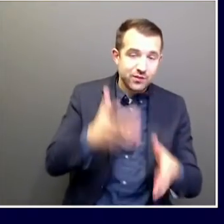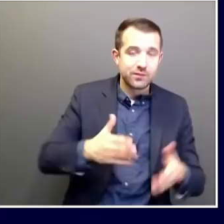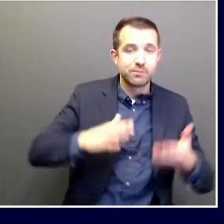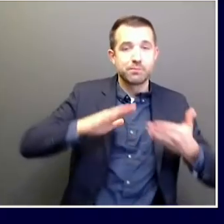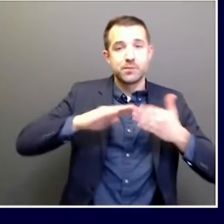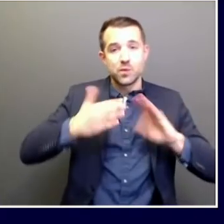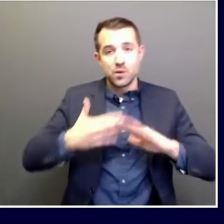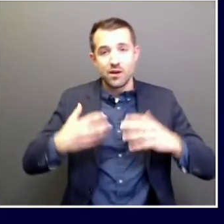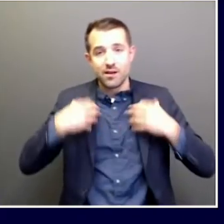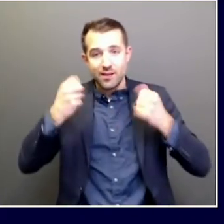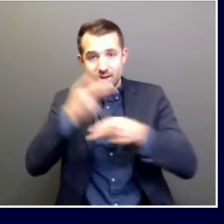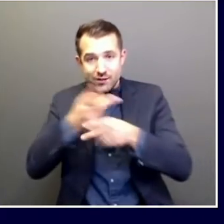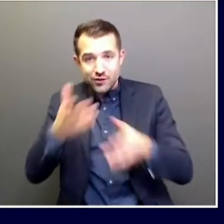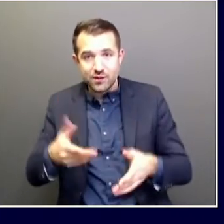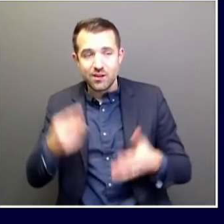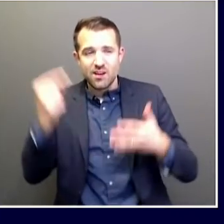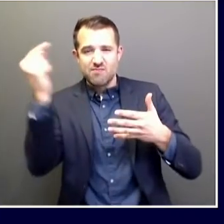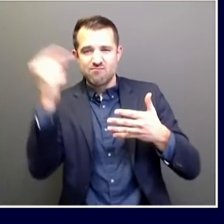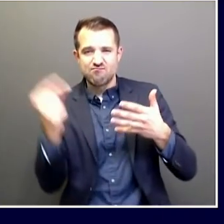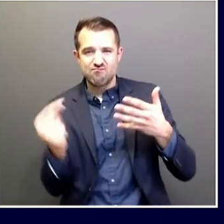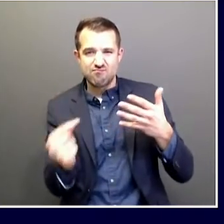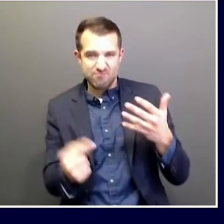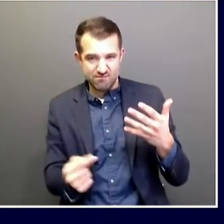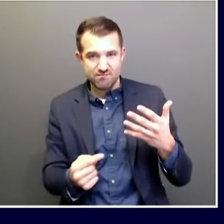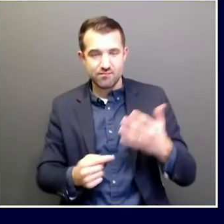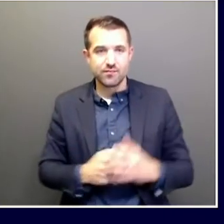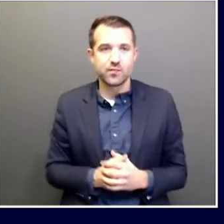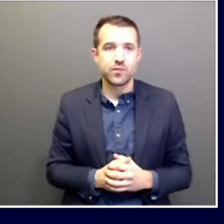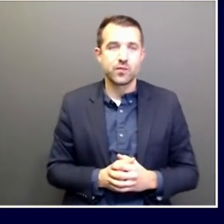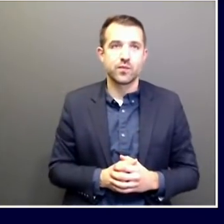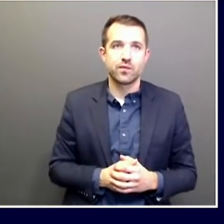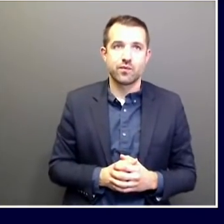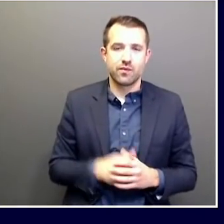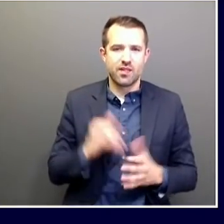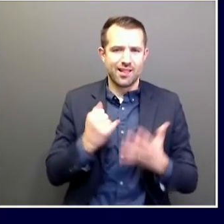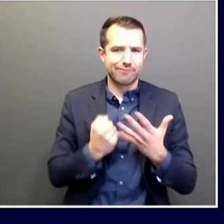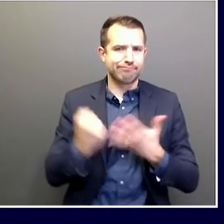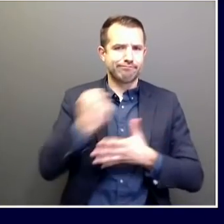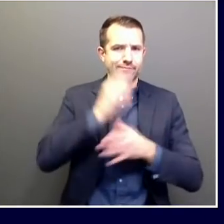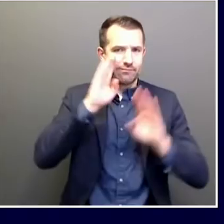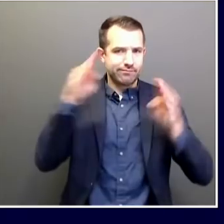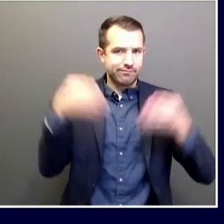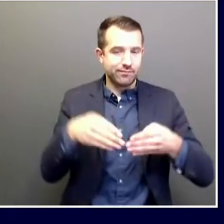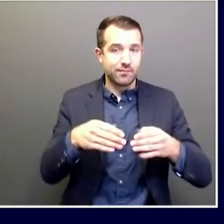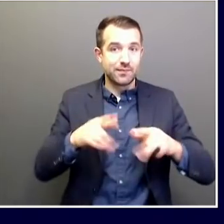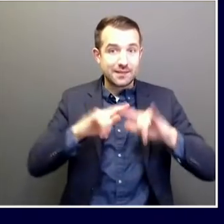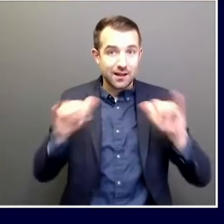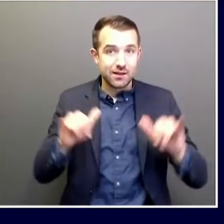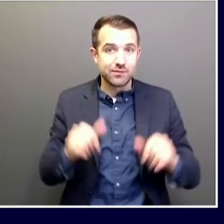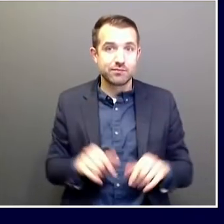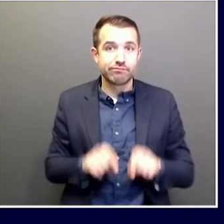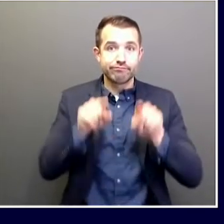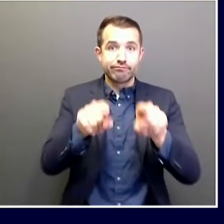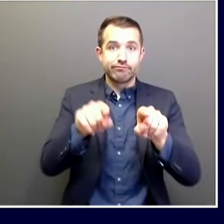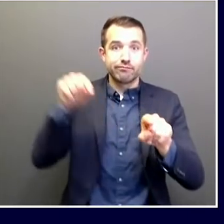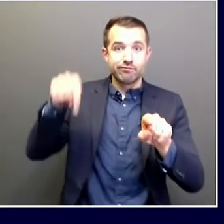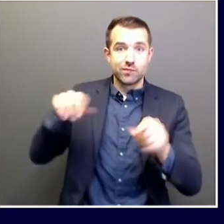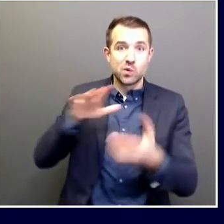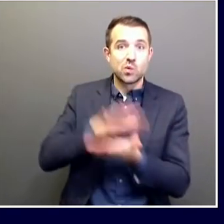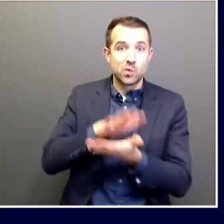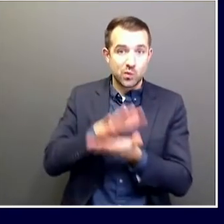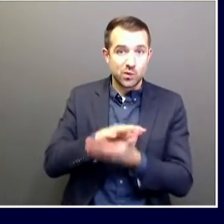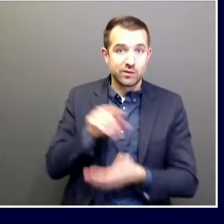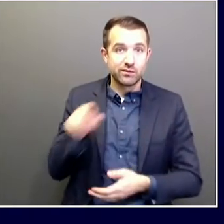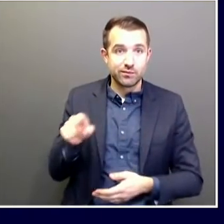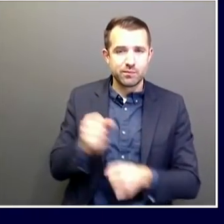capacity. That is one of our top priorities right now, as is working with our schools to make sure that they have the tools like pooled testing, be able